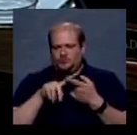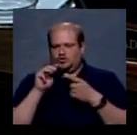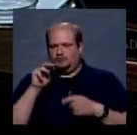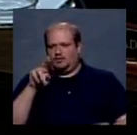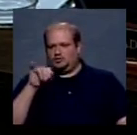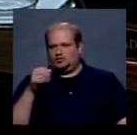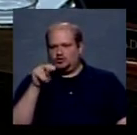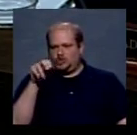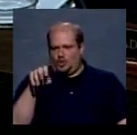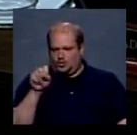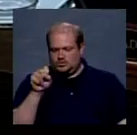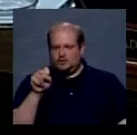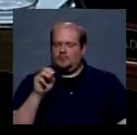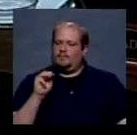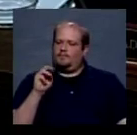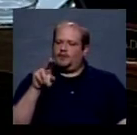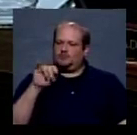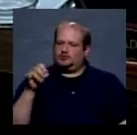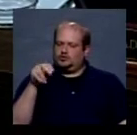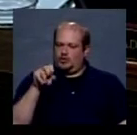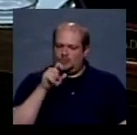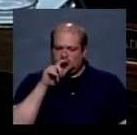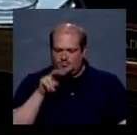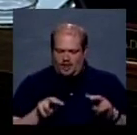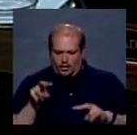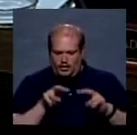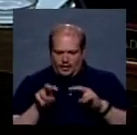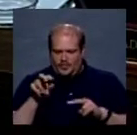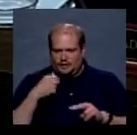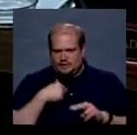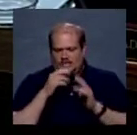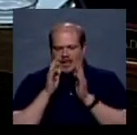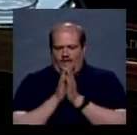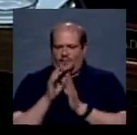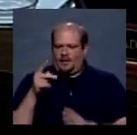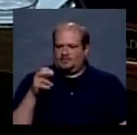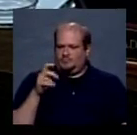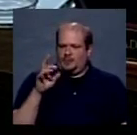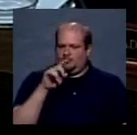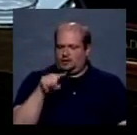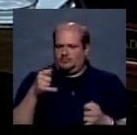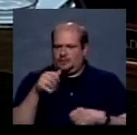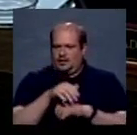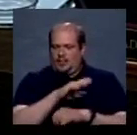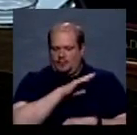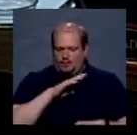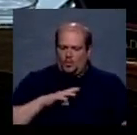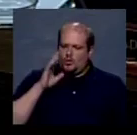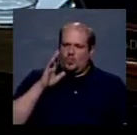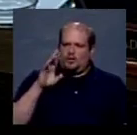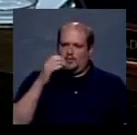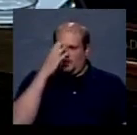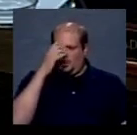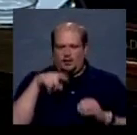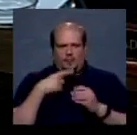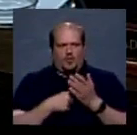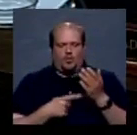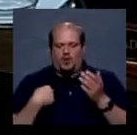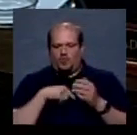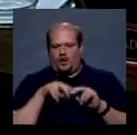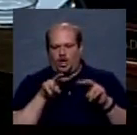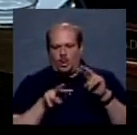Jones. So Mr. Jones has been looking at this, and I'd ask Peter to come tonight so the board would be aware of what we're looking